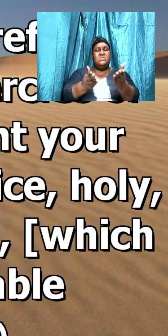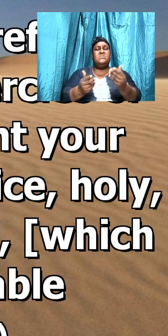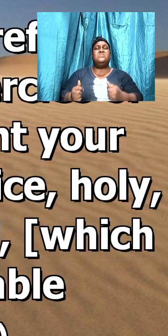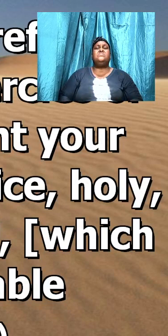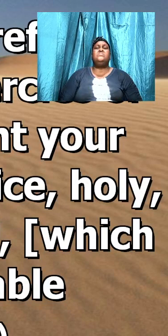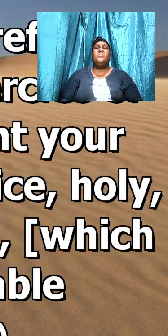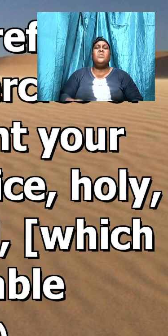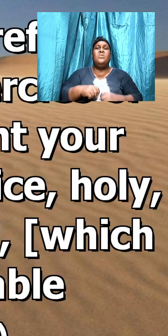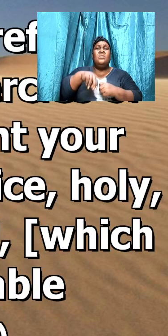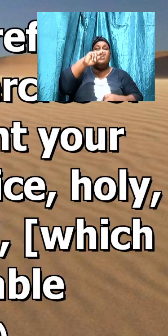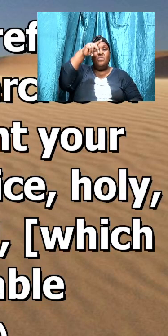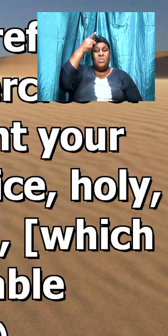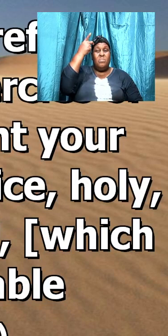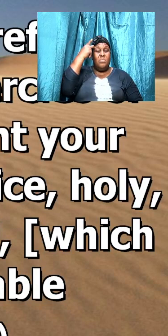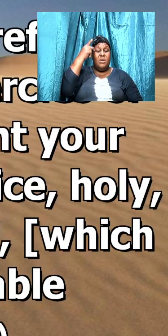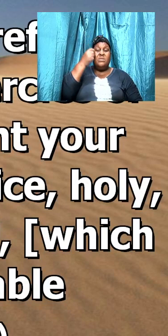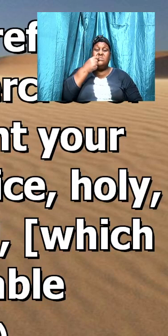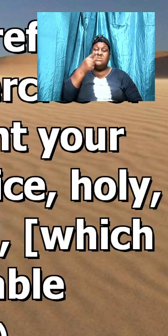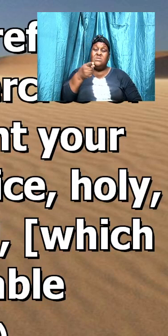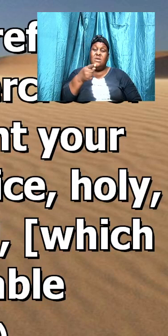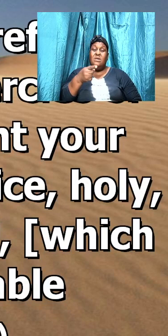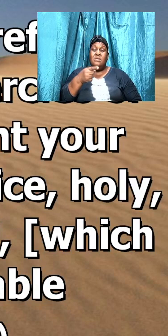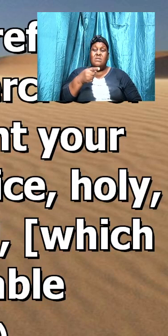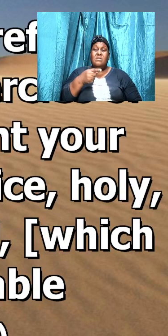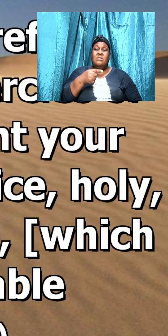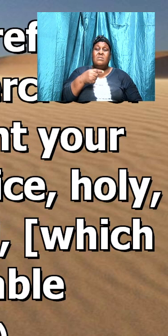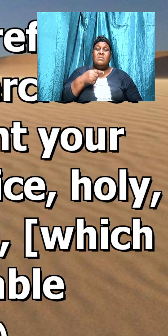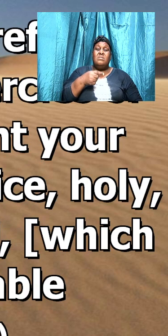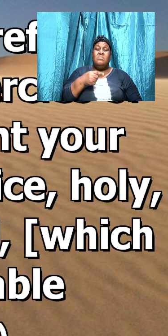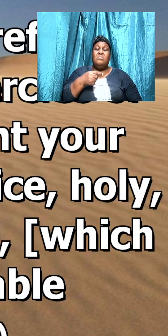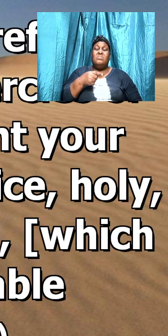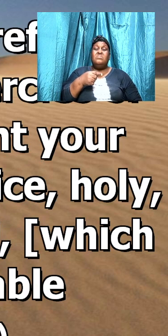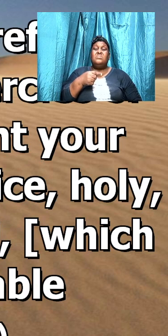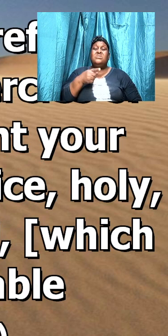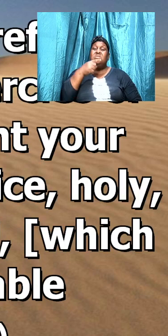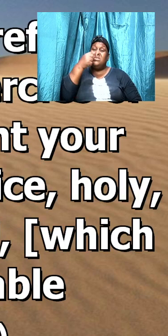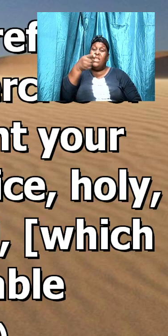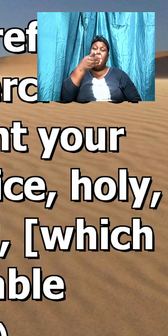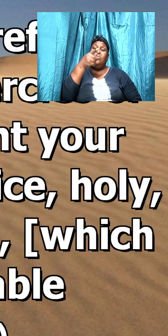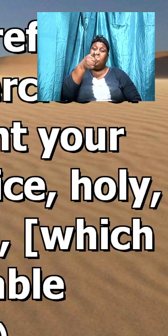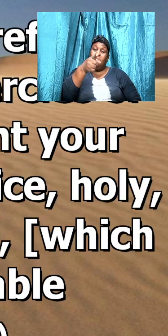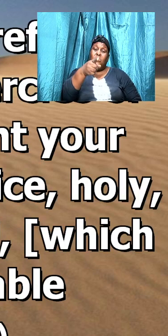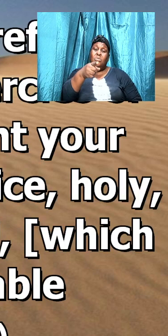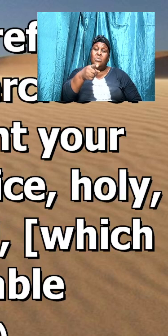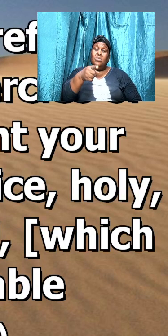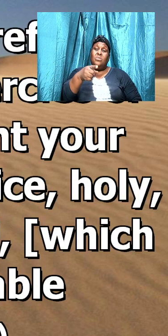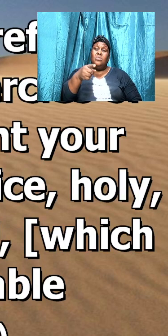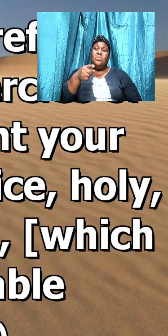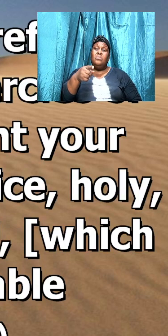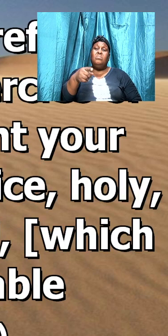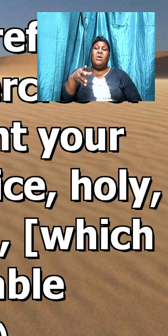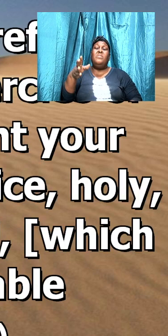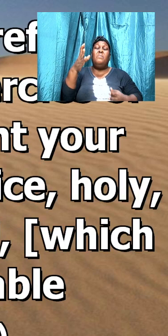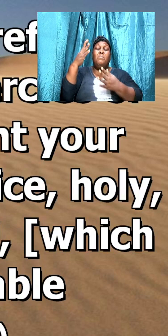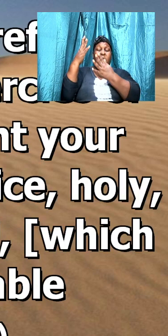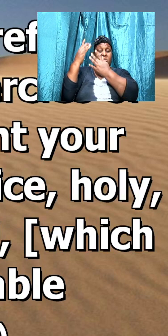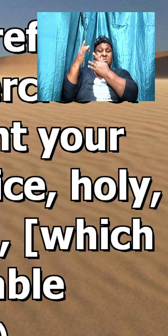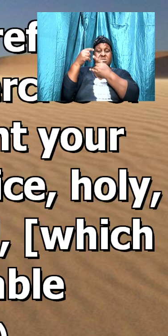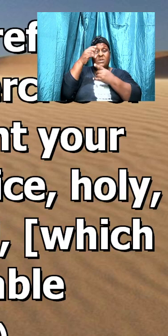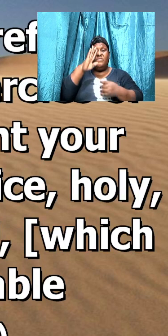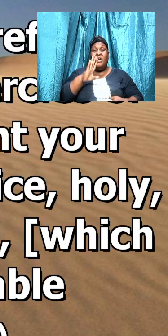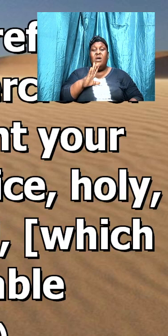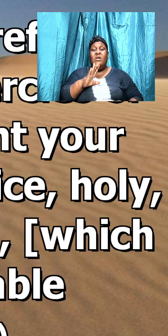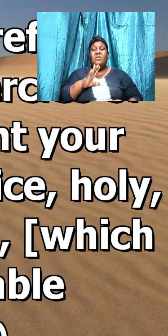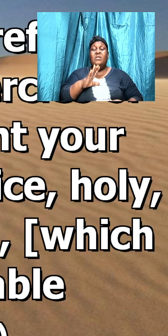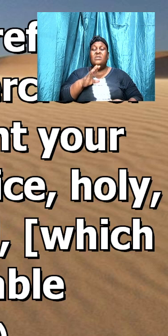Paul is saying that, he is therefore then beseeching them by the mercies of God. And he is now pulling